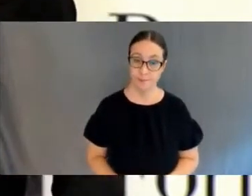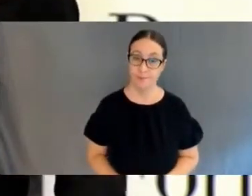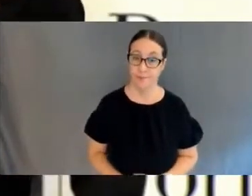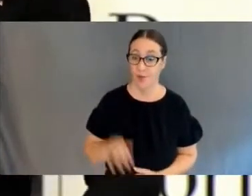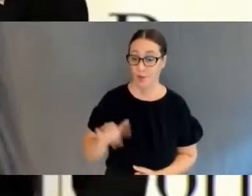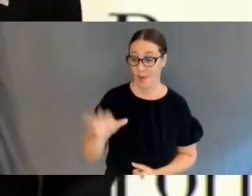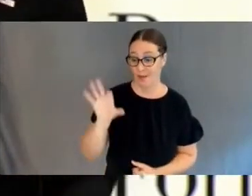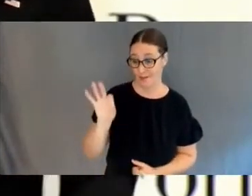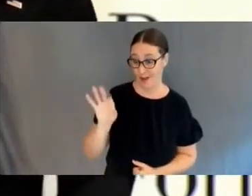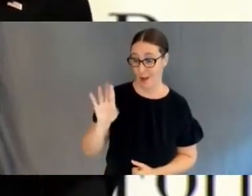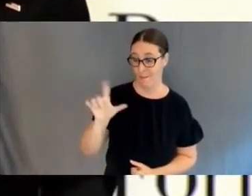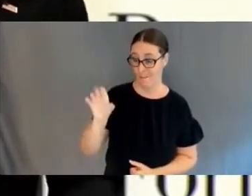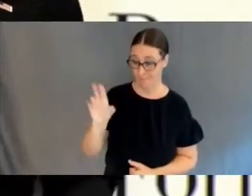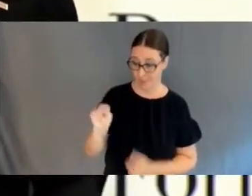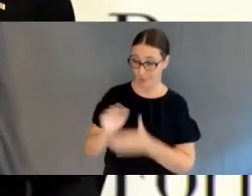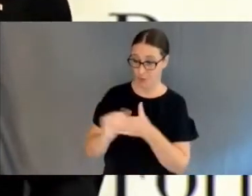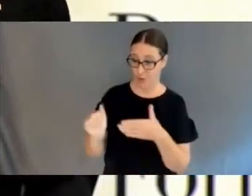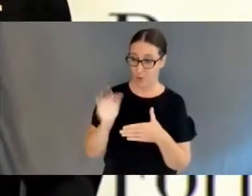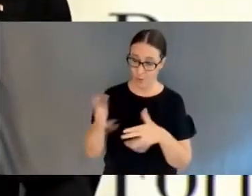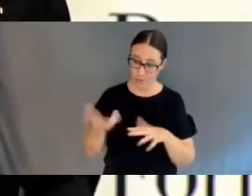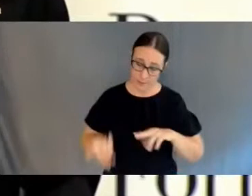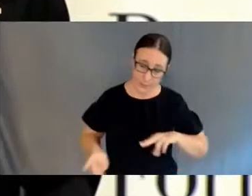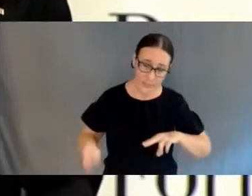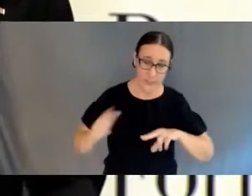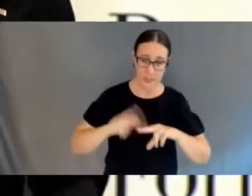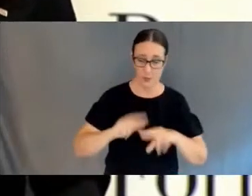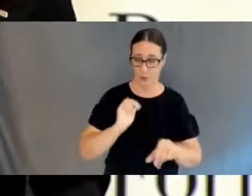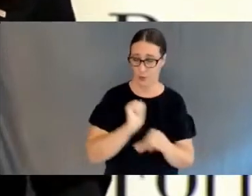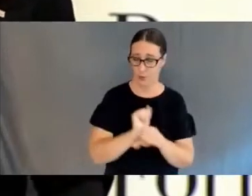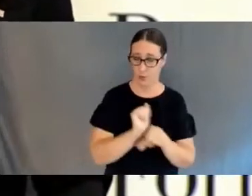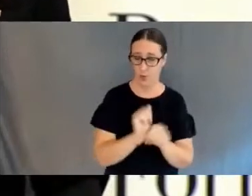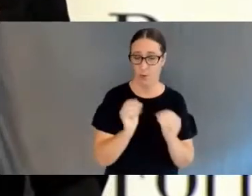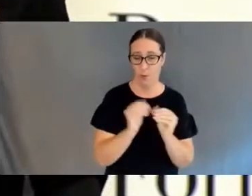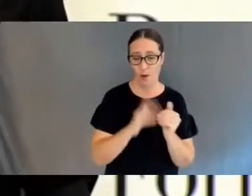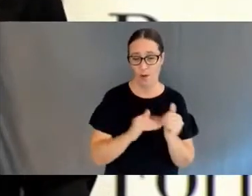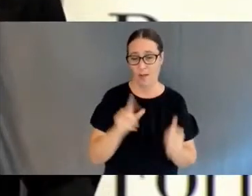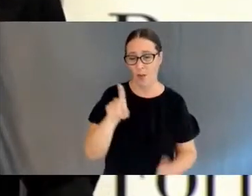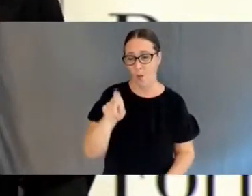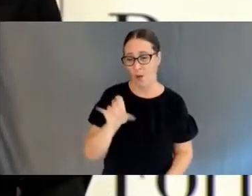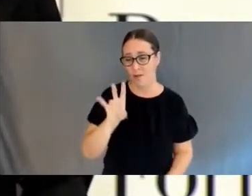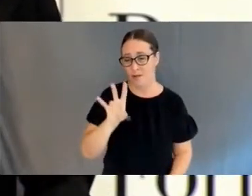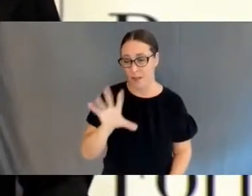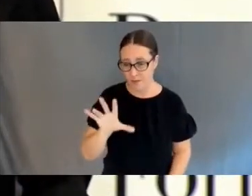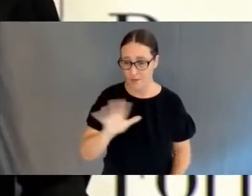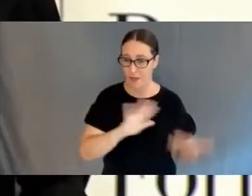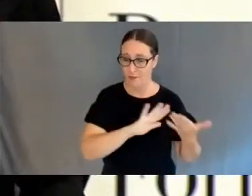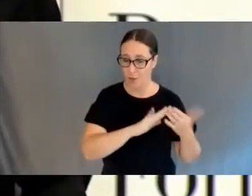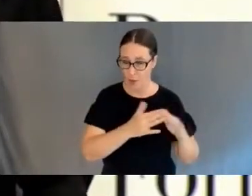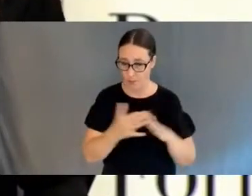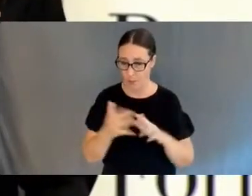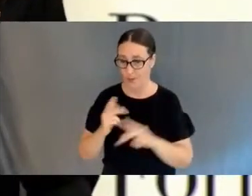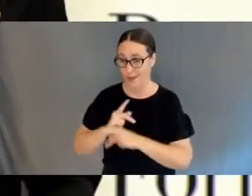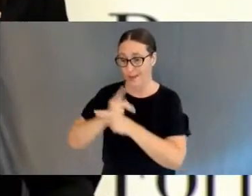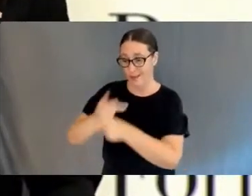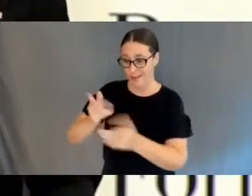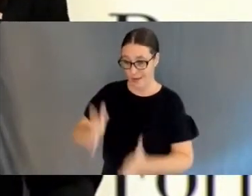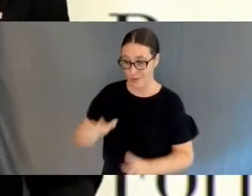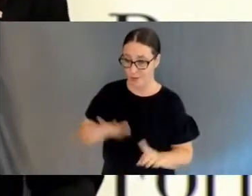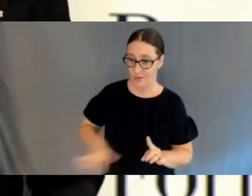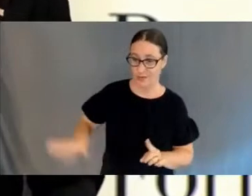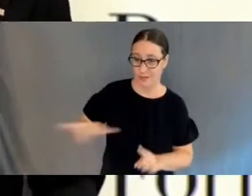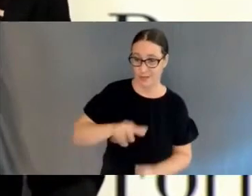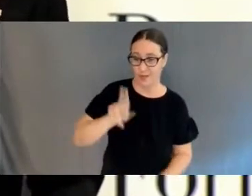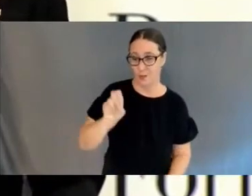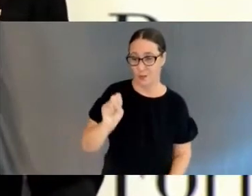billion will dramatically increase the work of more than 175 community lenders across our